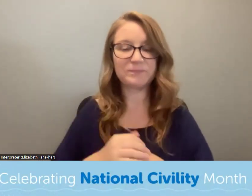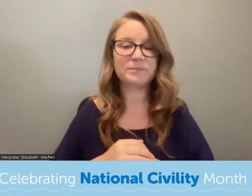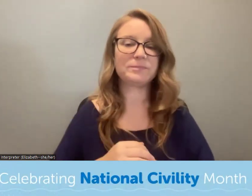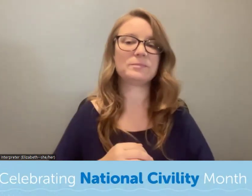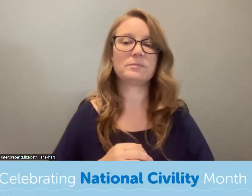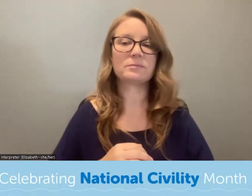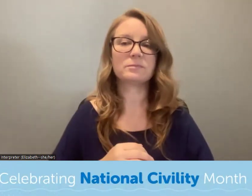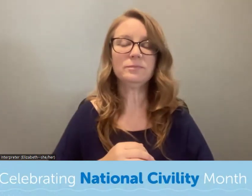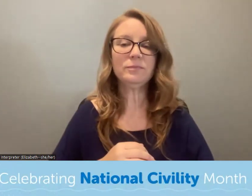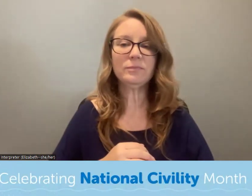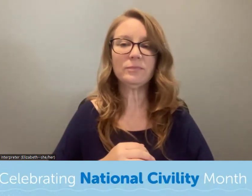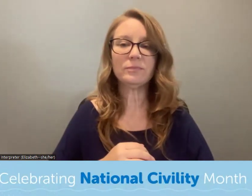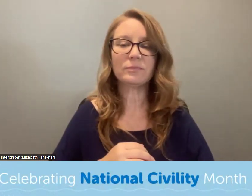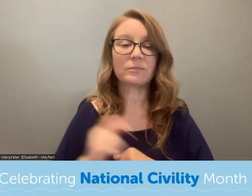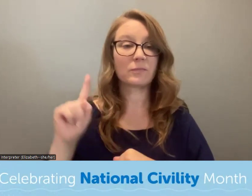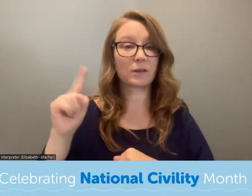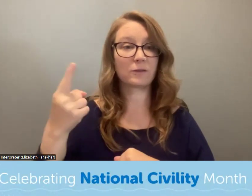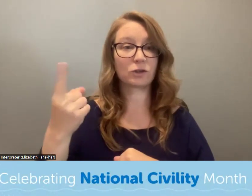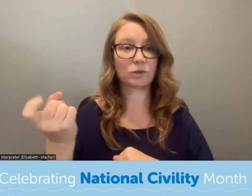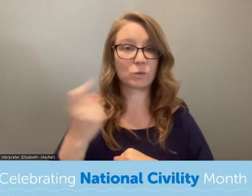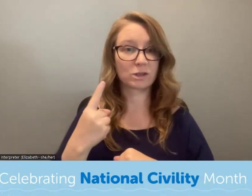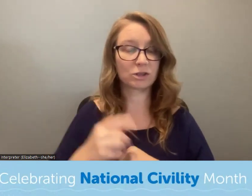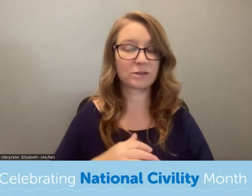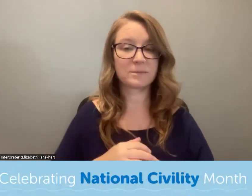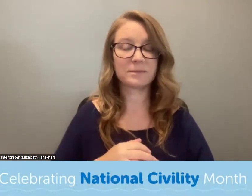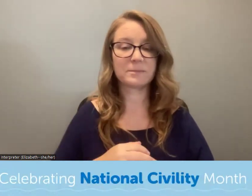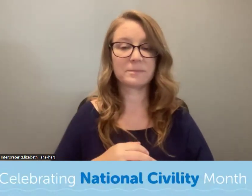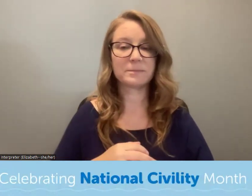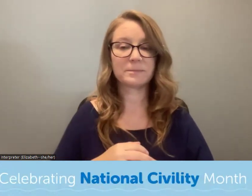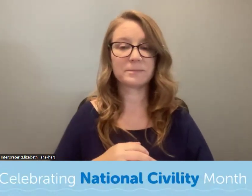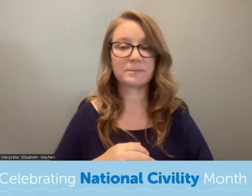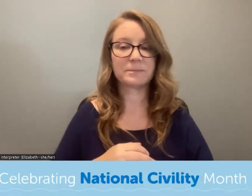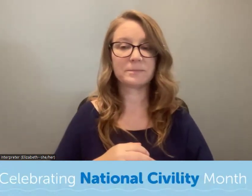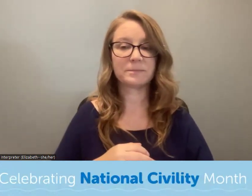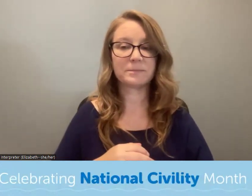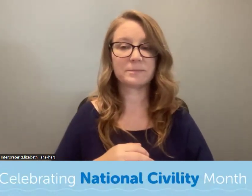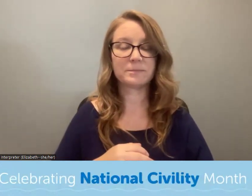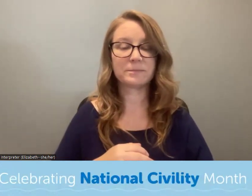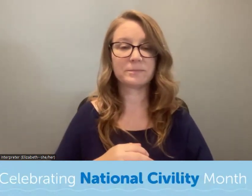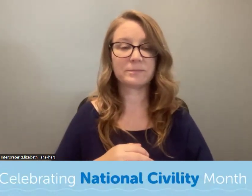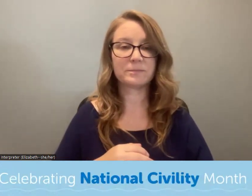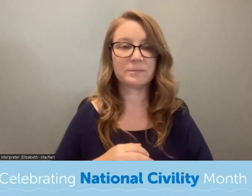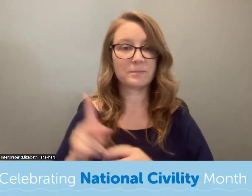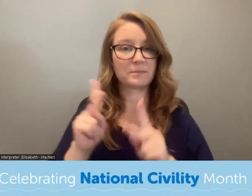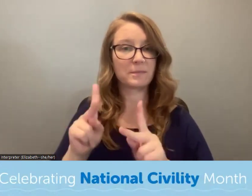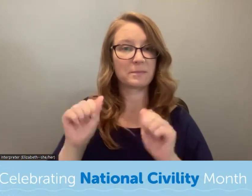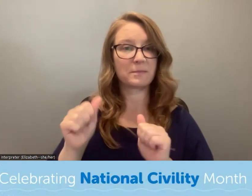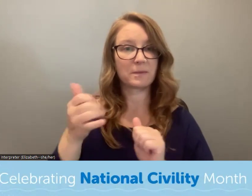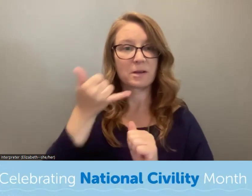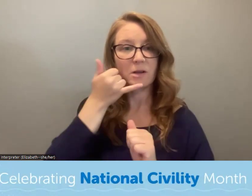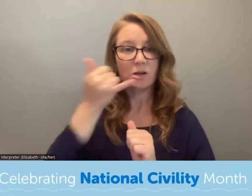the first one is related to folks potentially calling